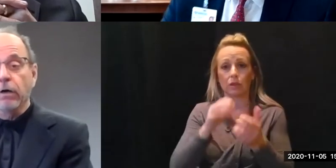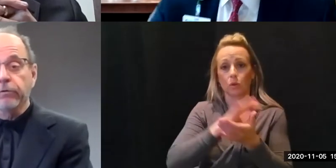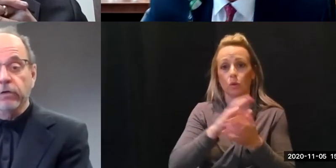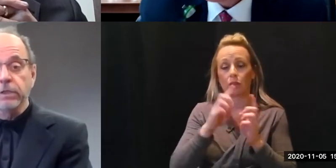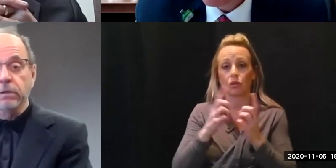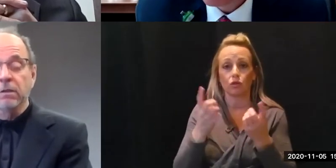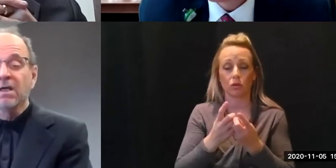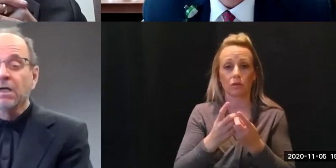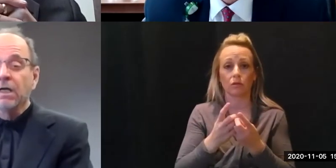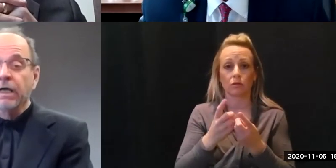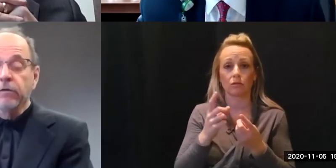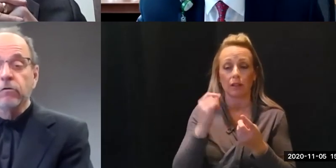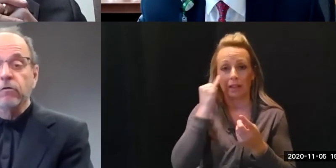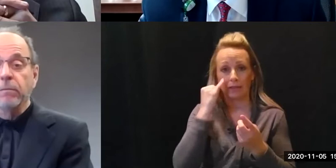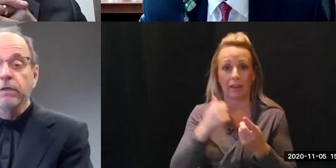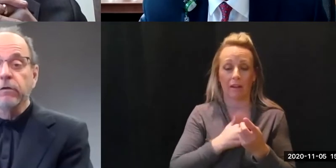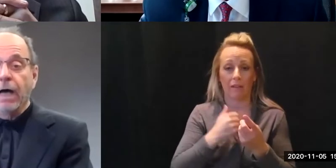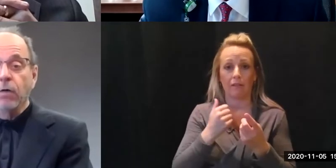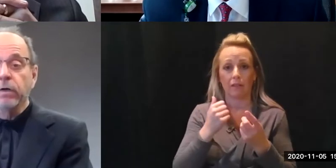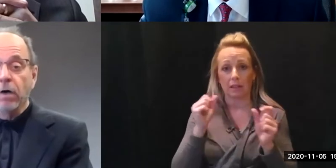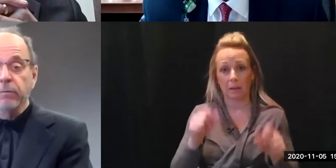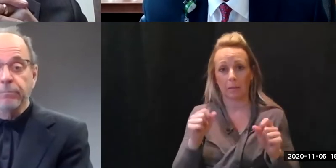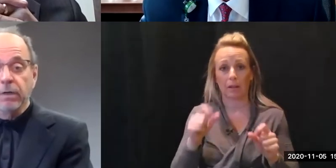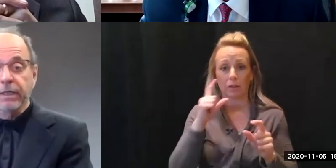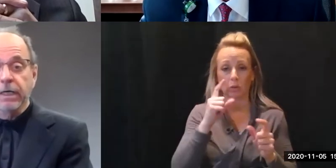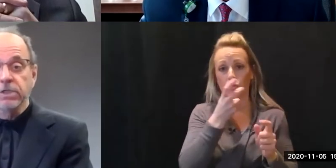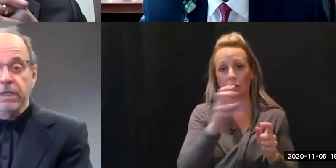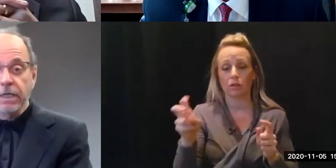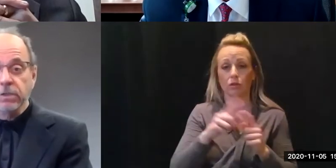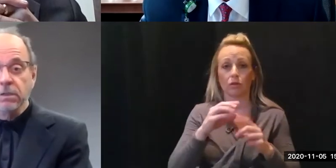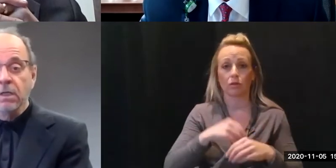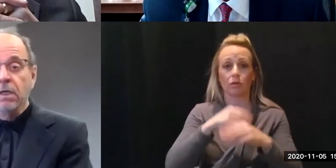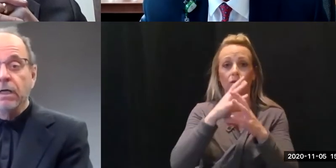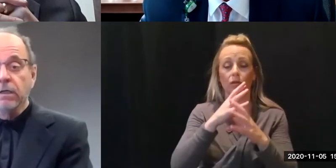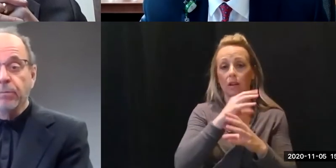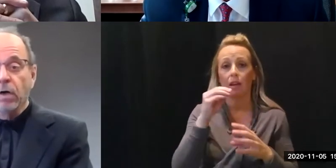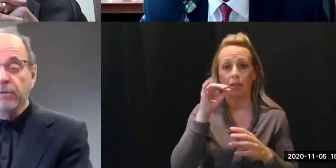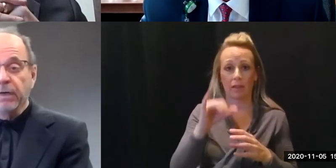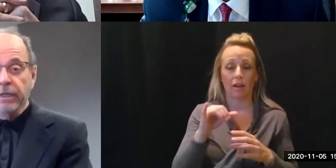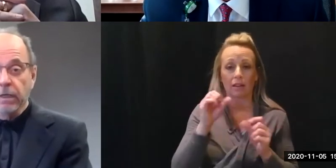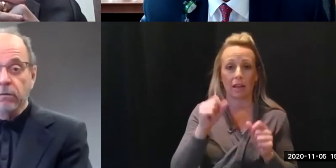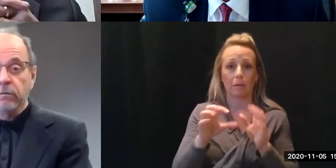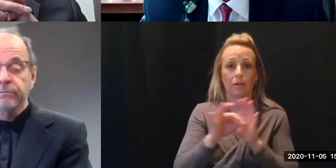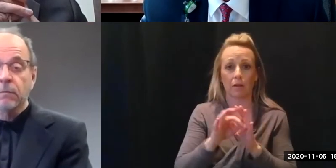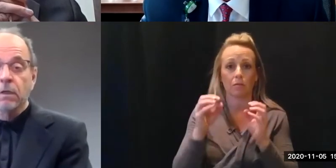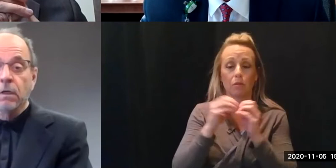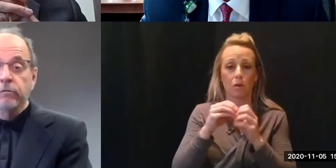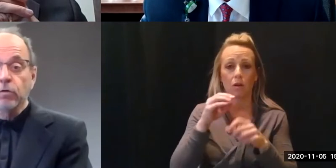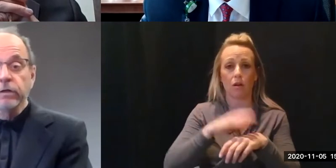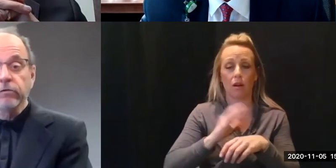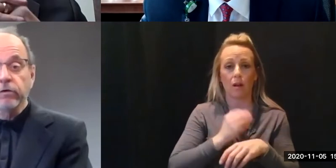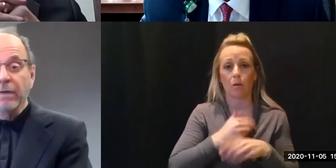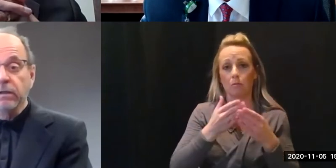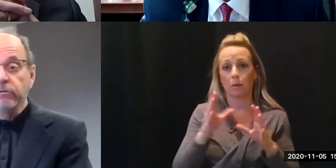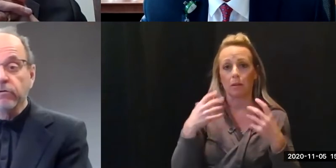learning authorization, and this is submitted to the Iowa Department of Public Education and the Department of Public Health.